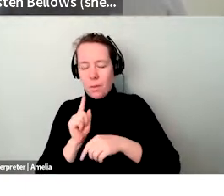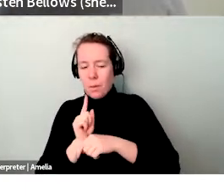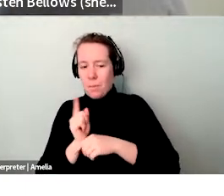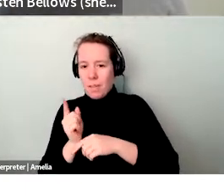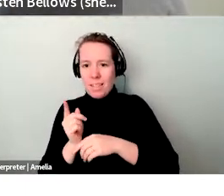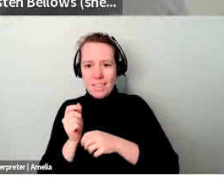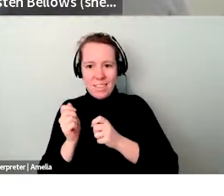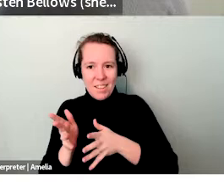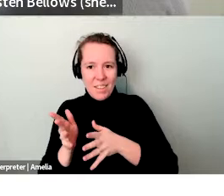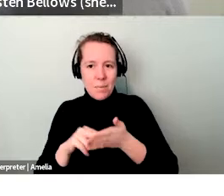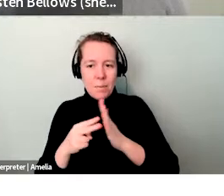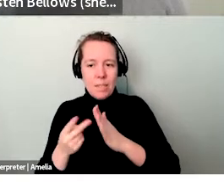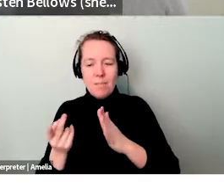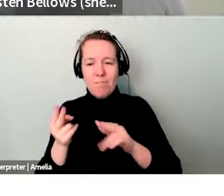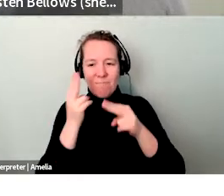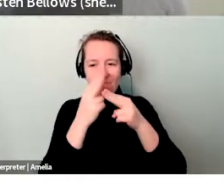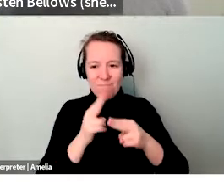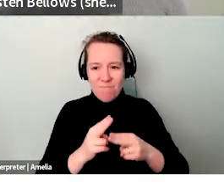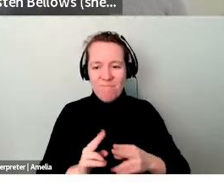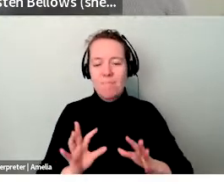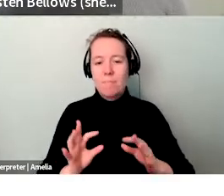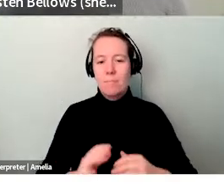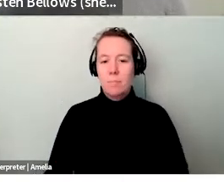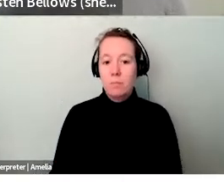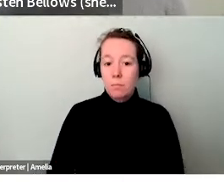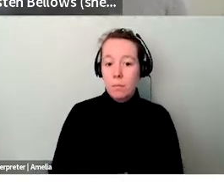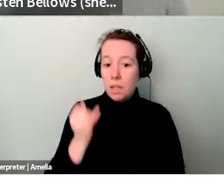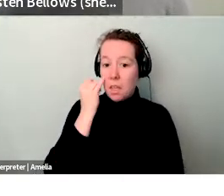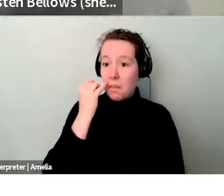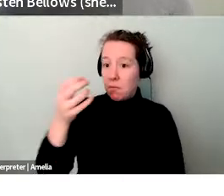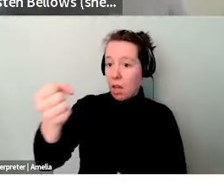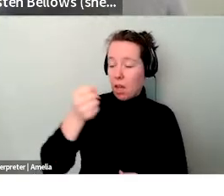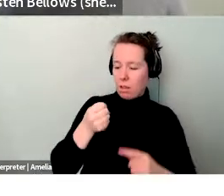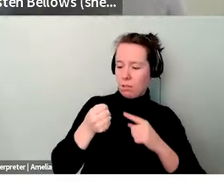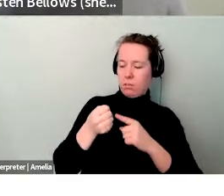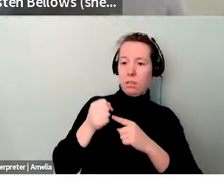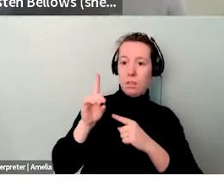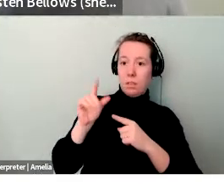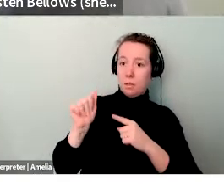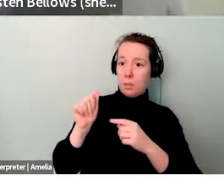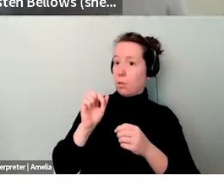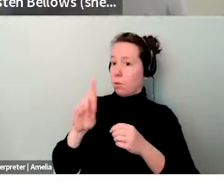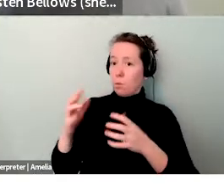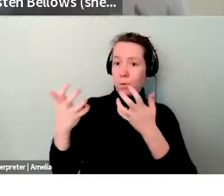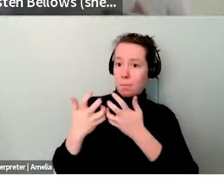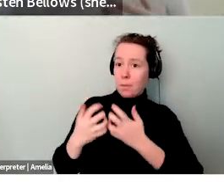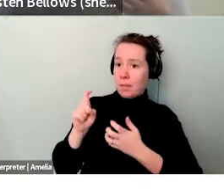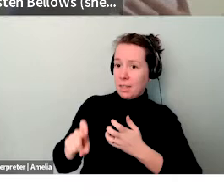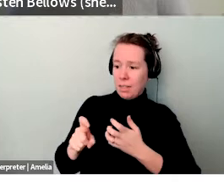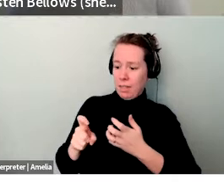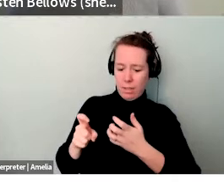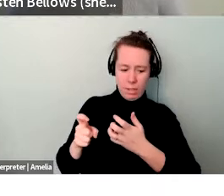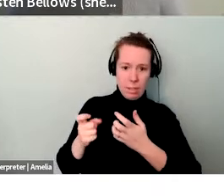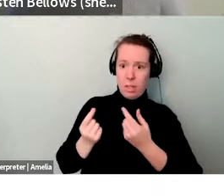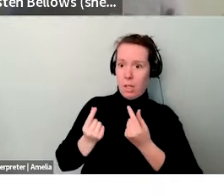But yeah, employers don't always know what to do. And sometimes we need to like